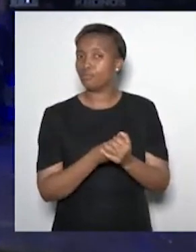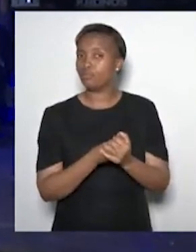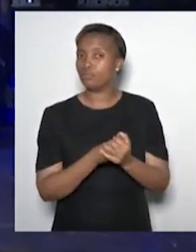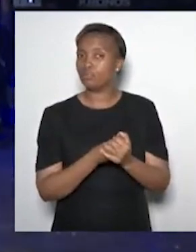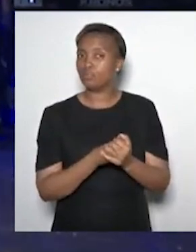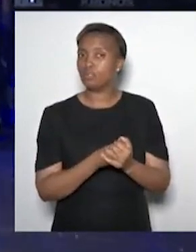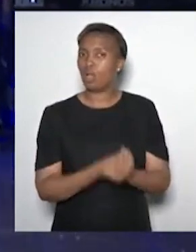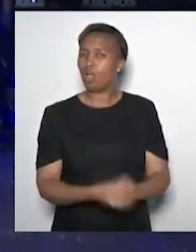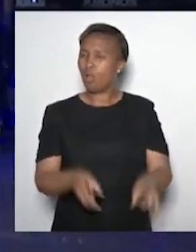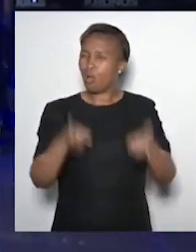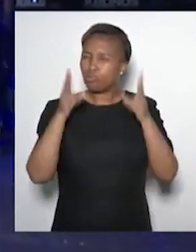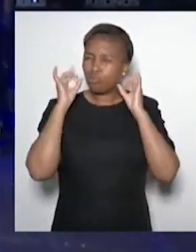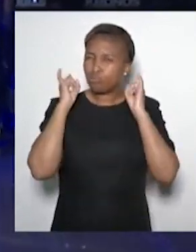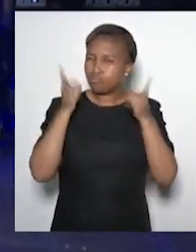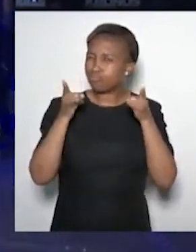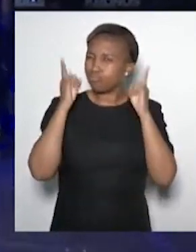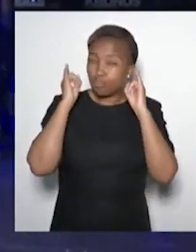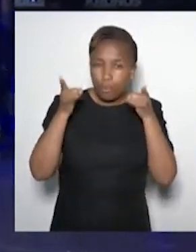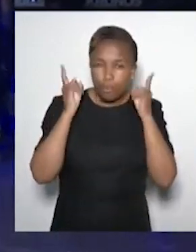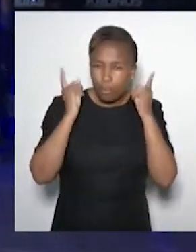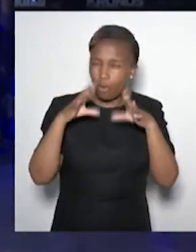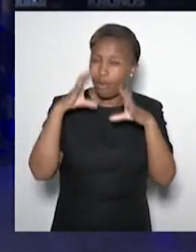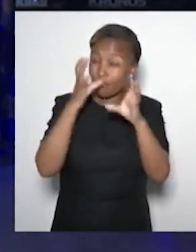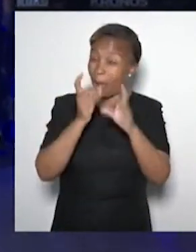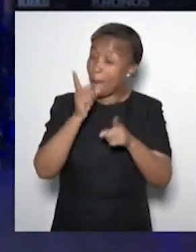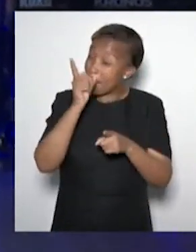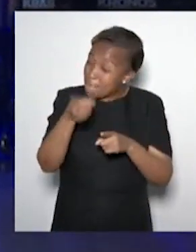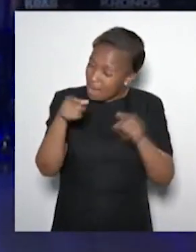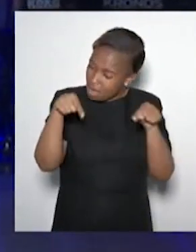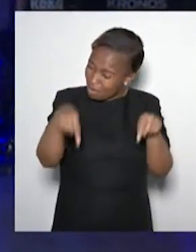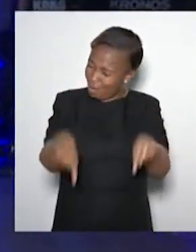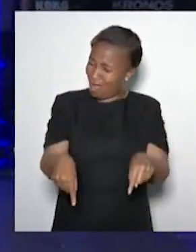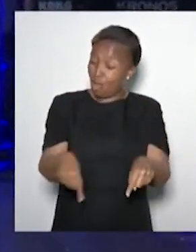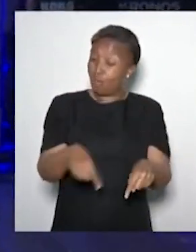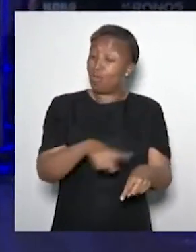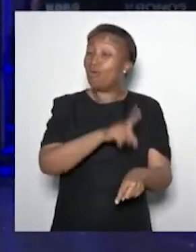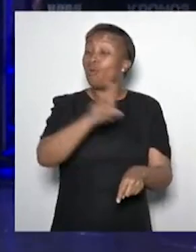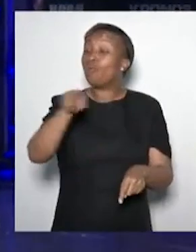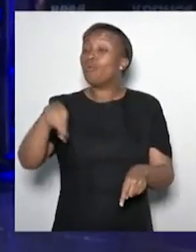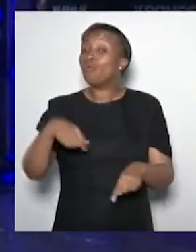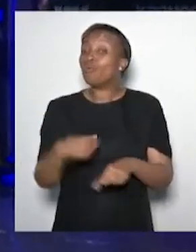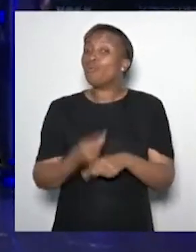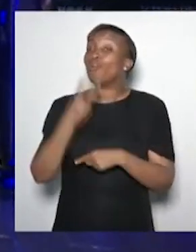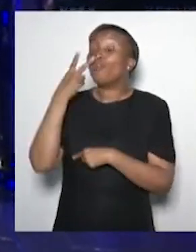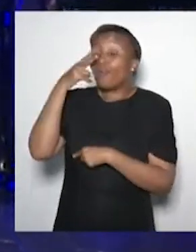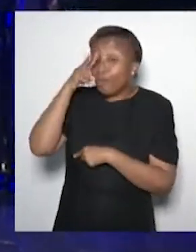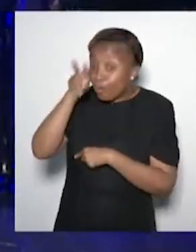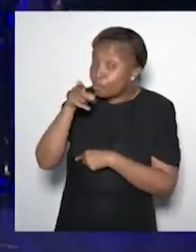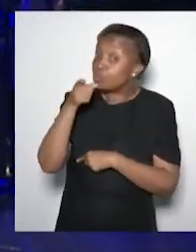intensely, but we are now looking up to you.